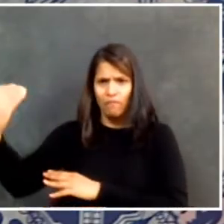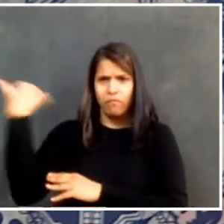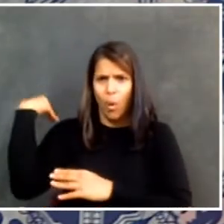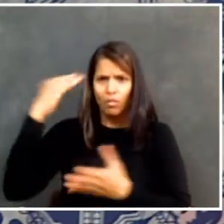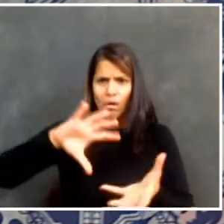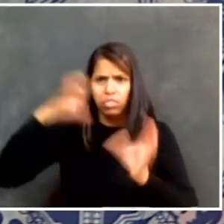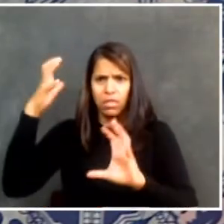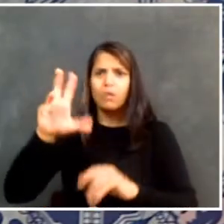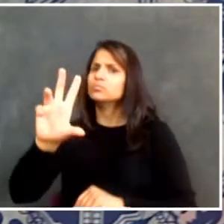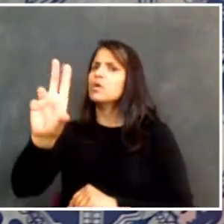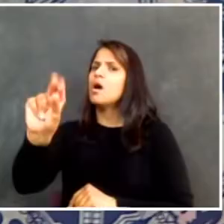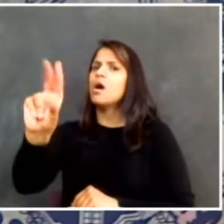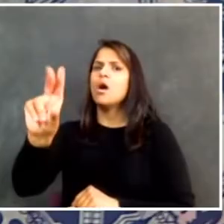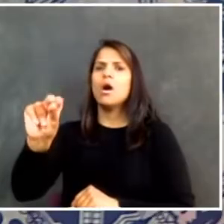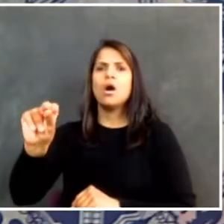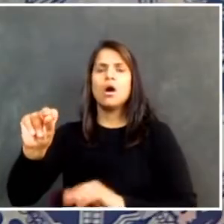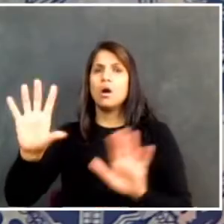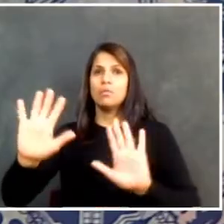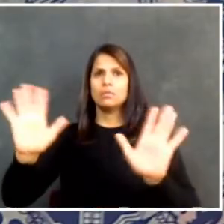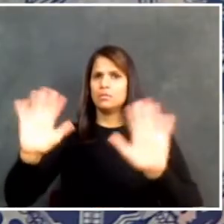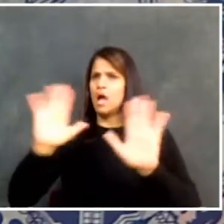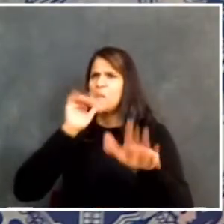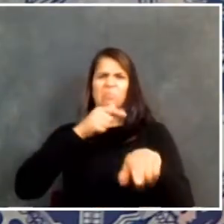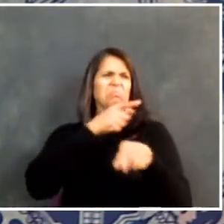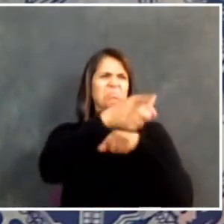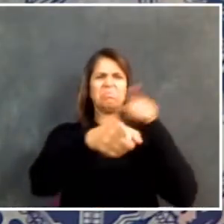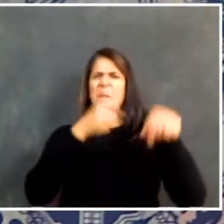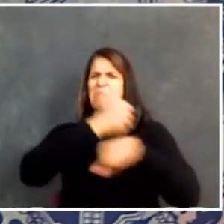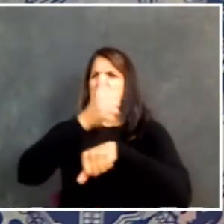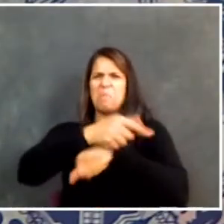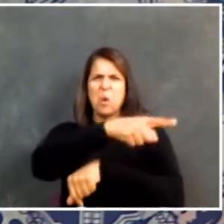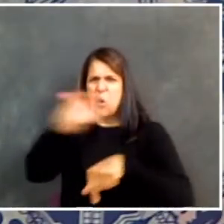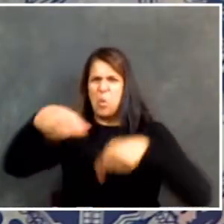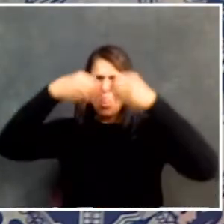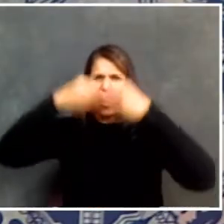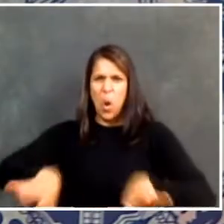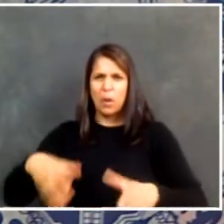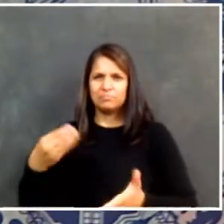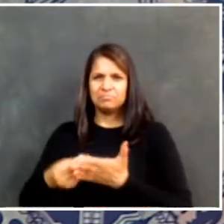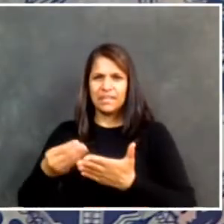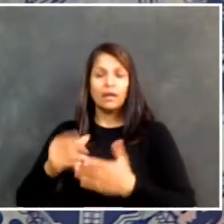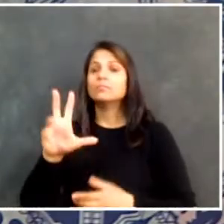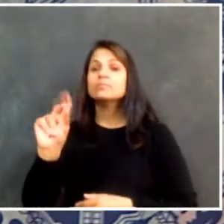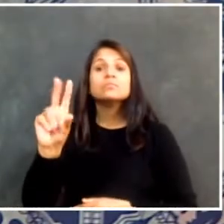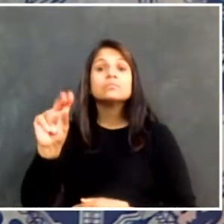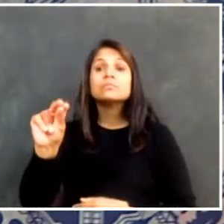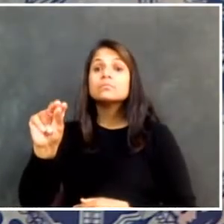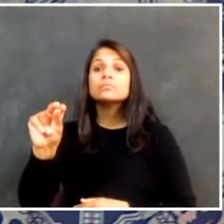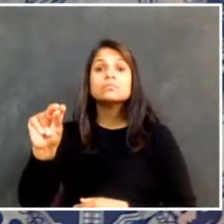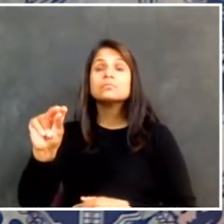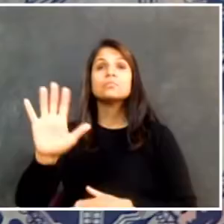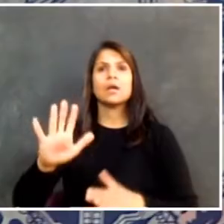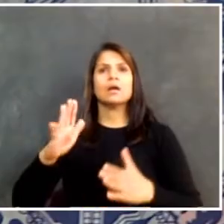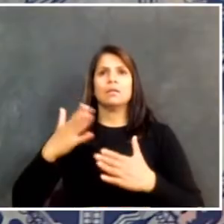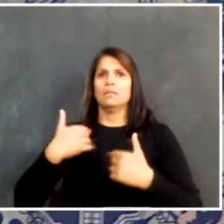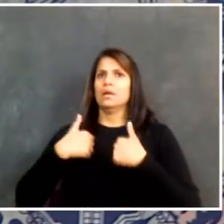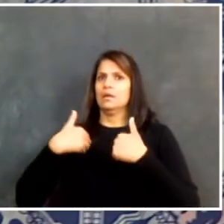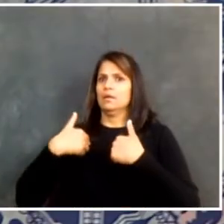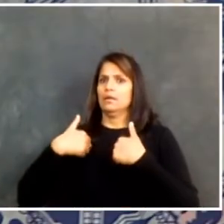Henry, you and I remember the famous headline, back during the fiscal crisis, Ford the city dropped